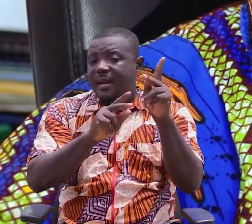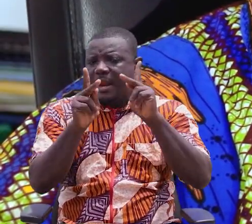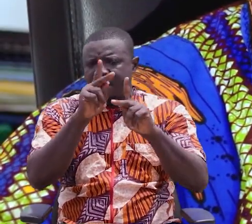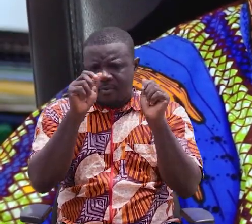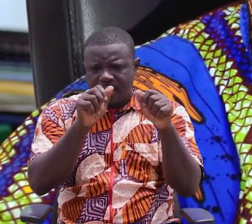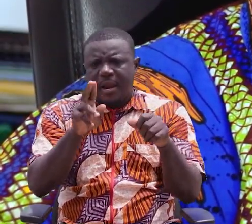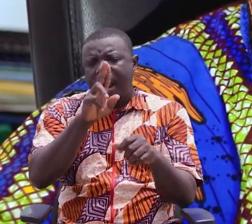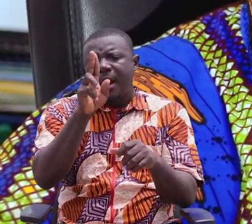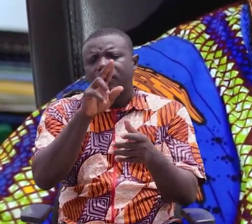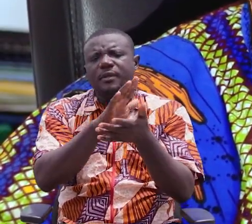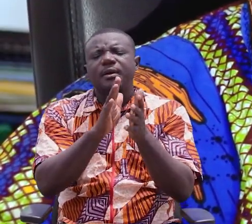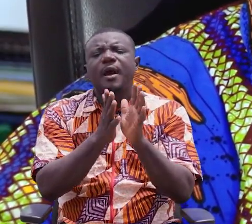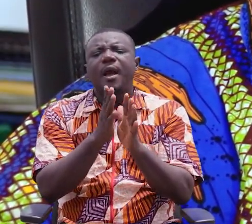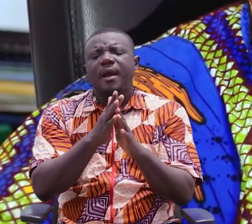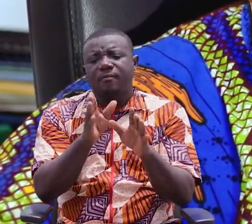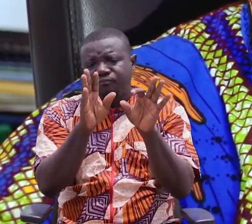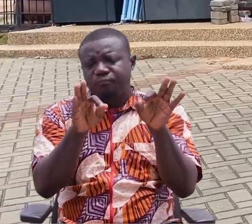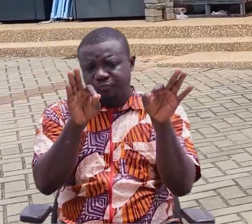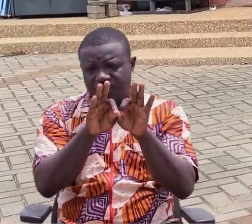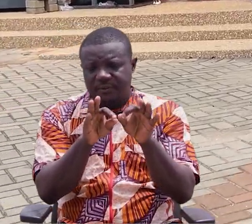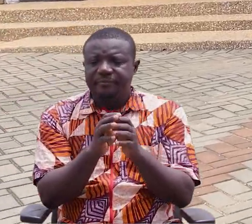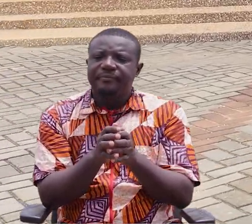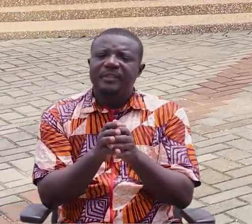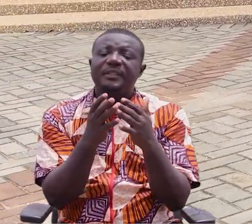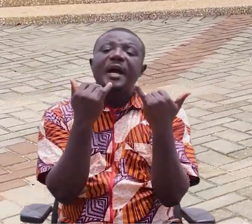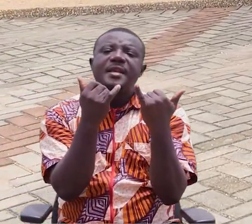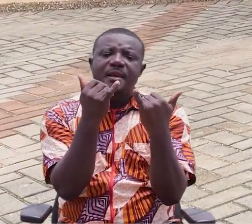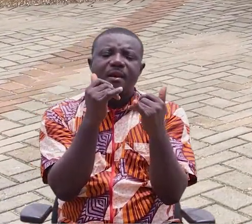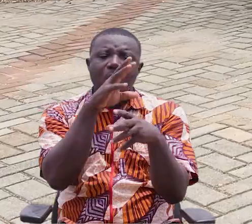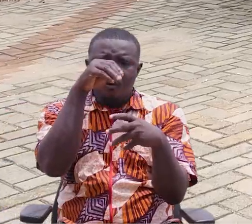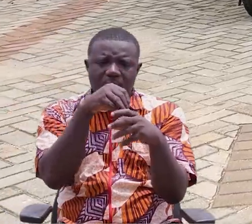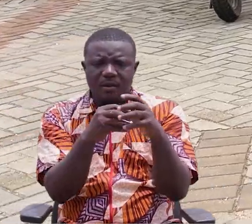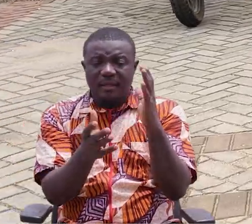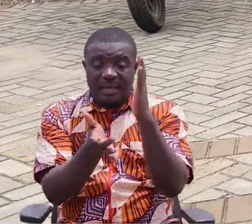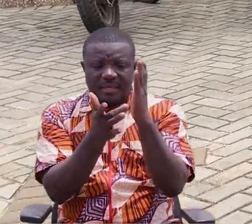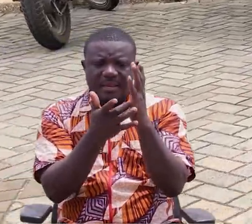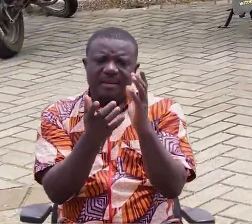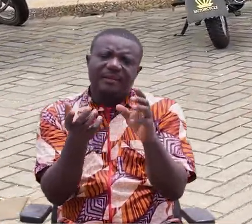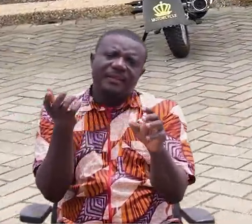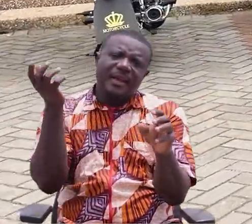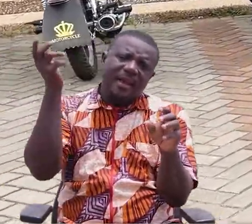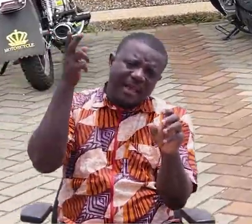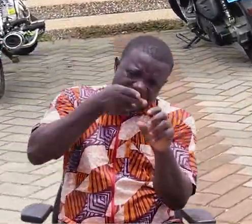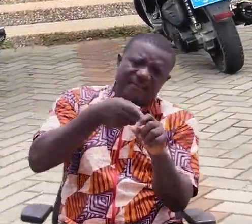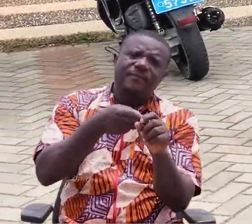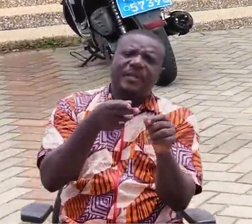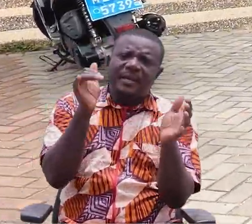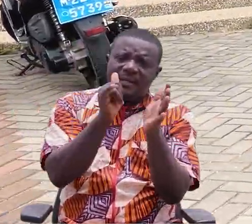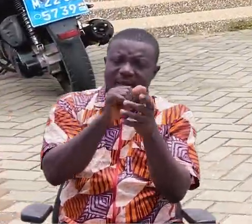many blind persons in this country will code for it. This is why we are investing into technical education,